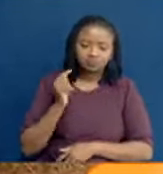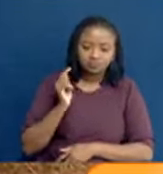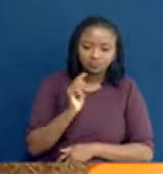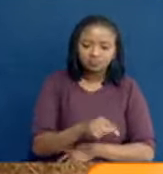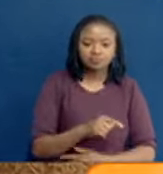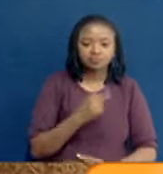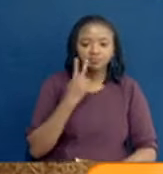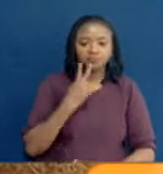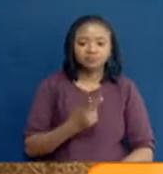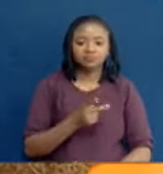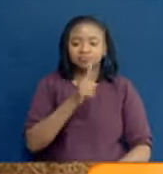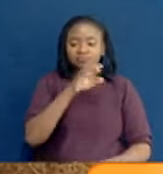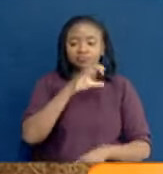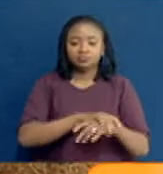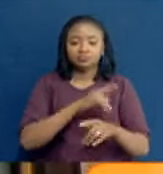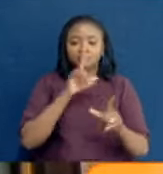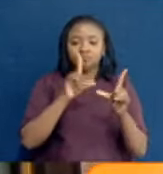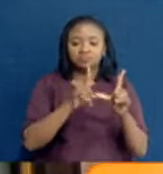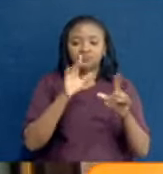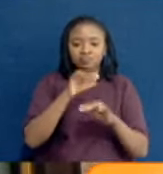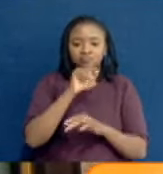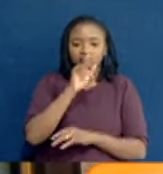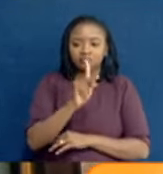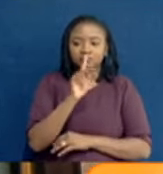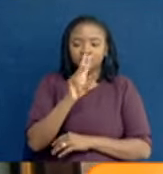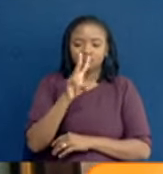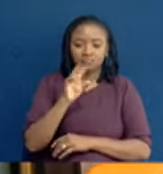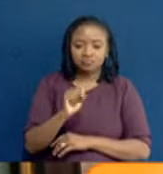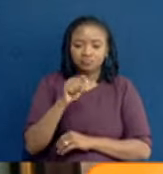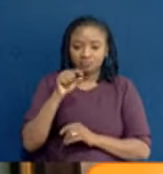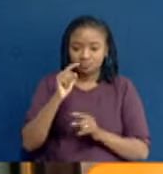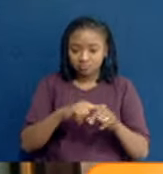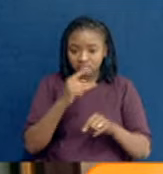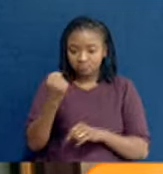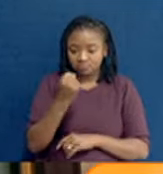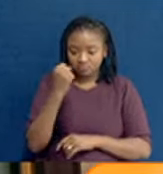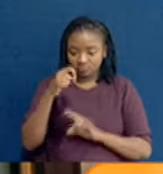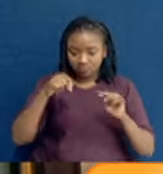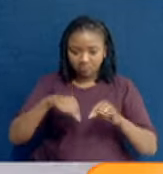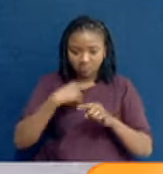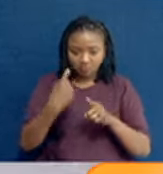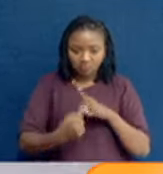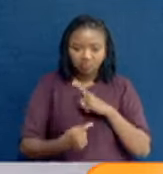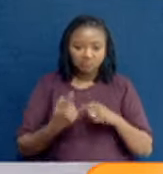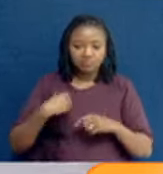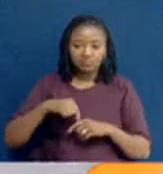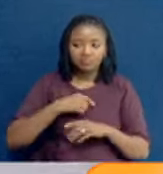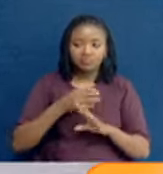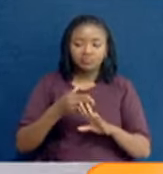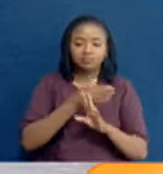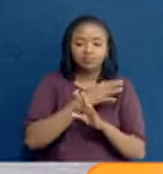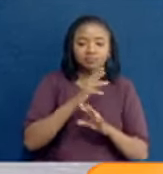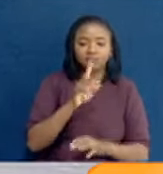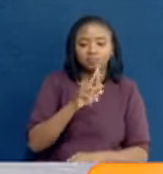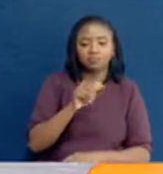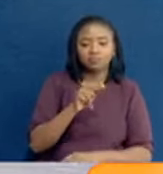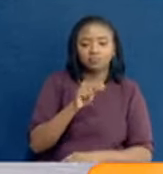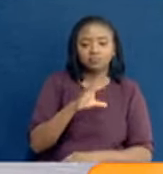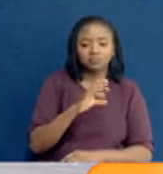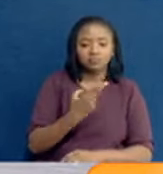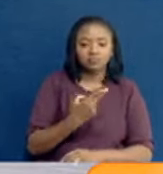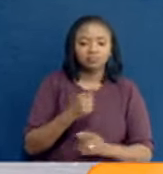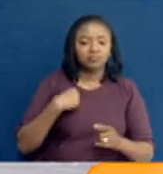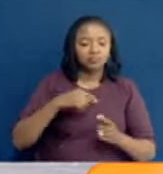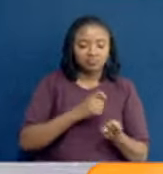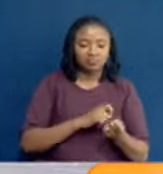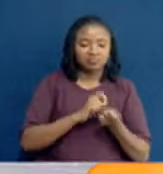from the Kenya Wildlife Conservancies in May this year. We transit from the ranch and become a conservancy so that at